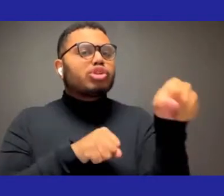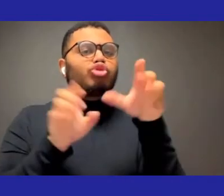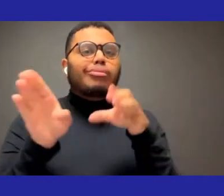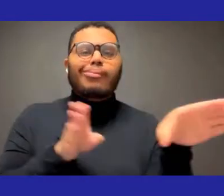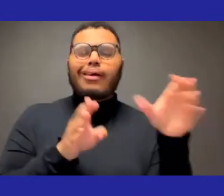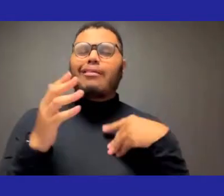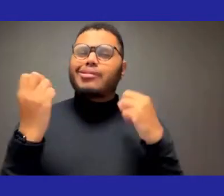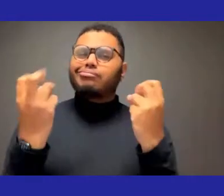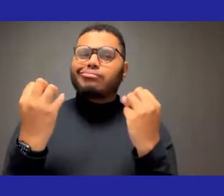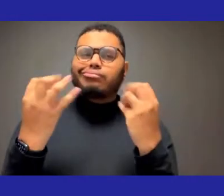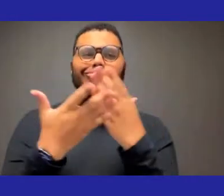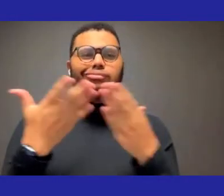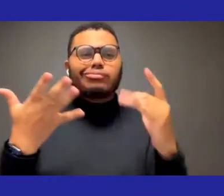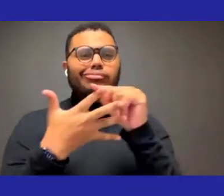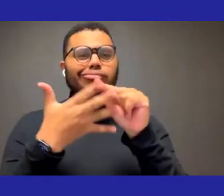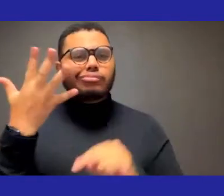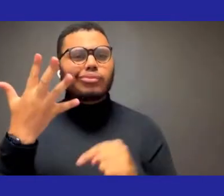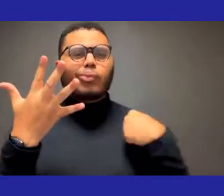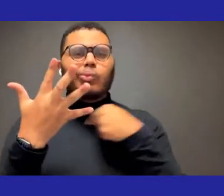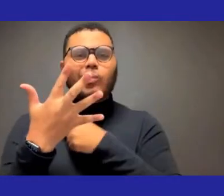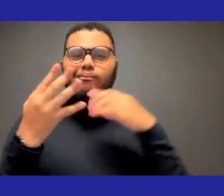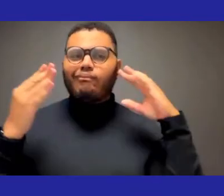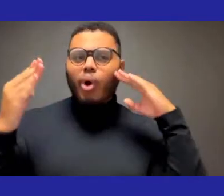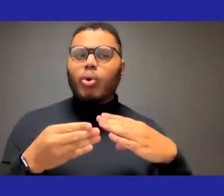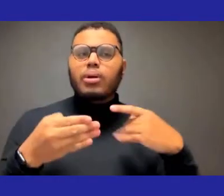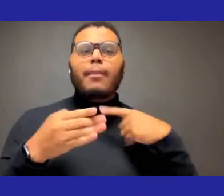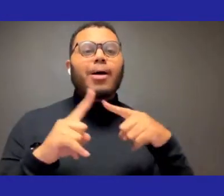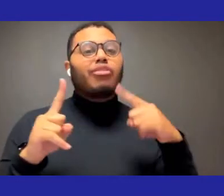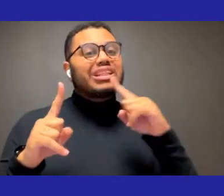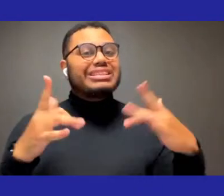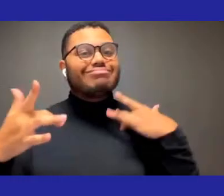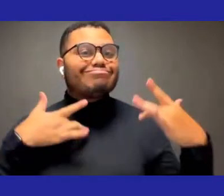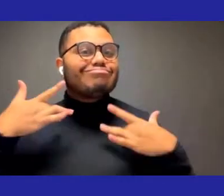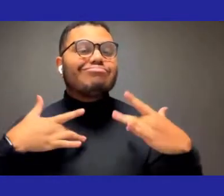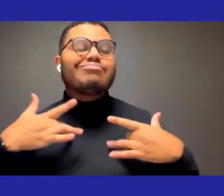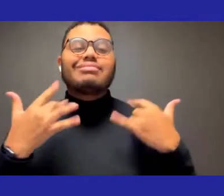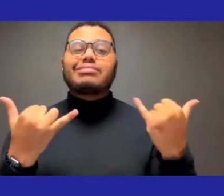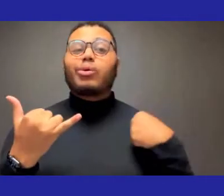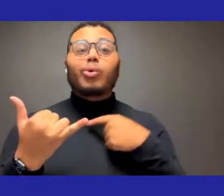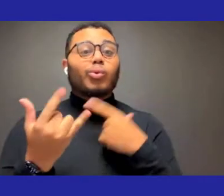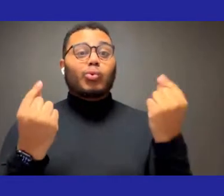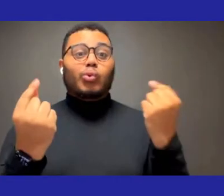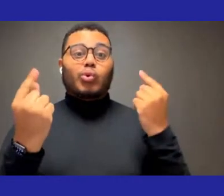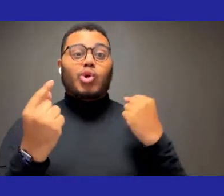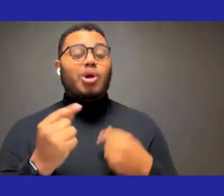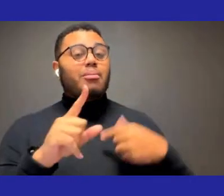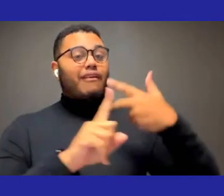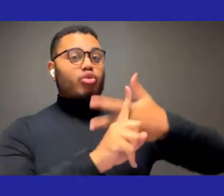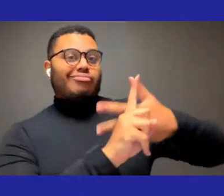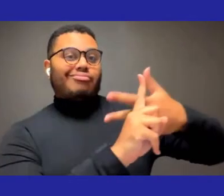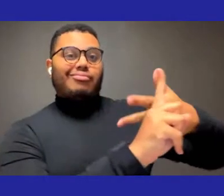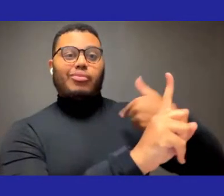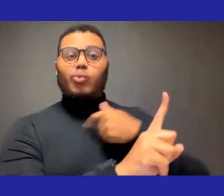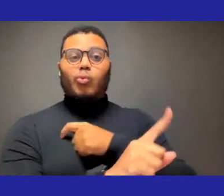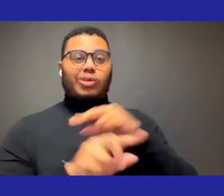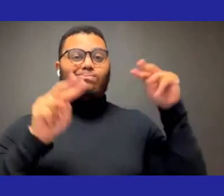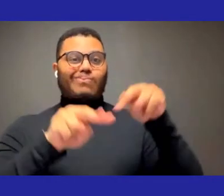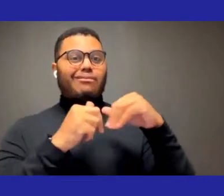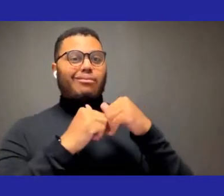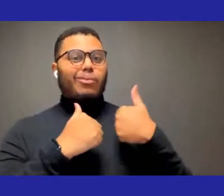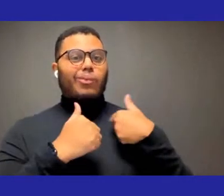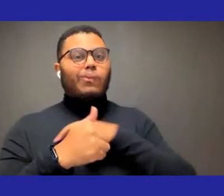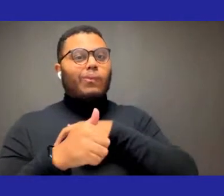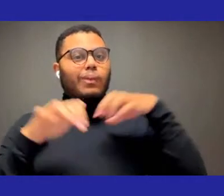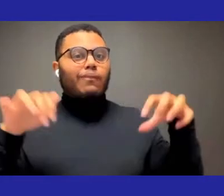we are focused on, but it's really exciting. And so what we do now is on a quarterly basis, just look at how are we performing and are we on